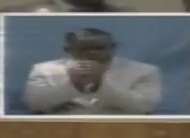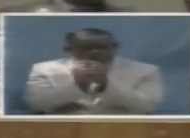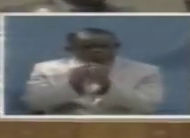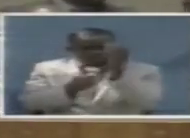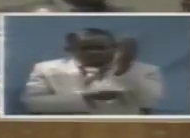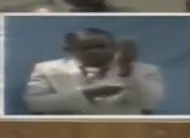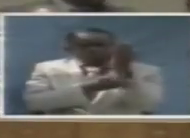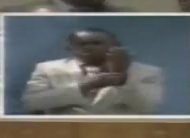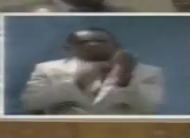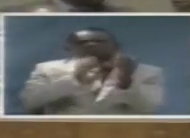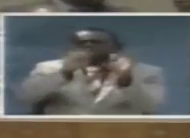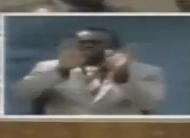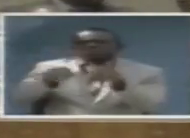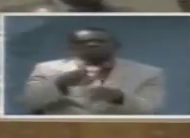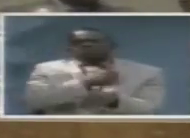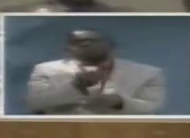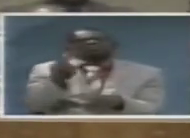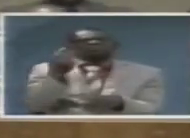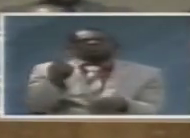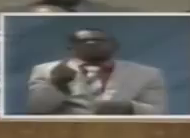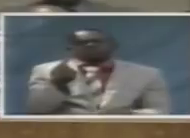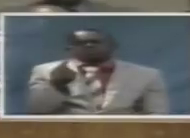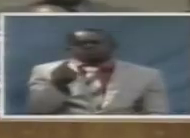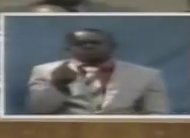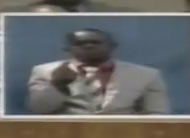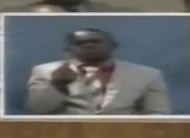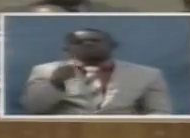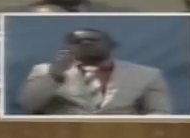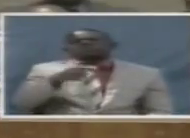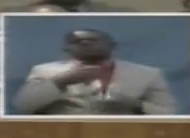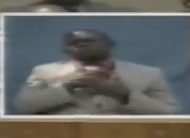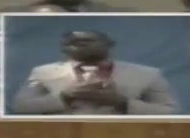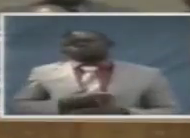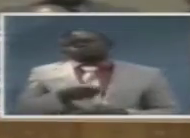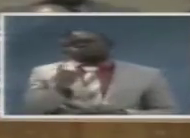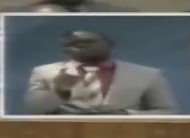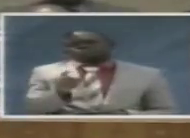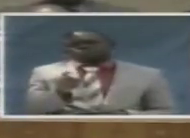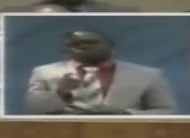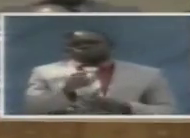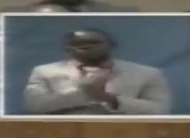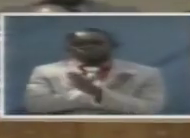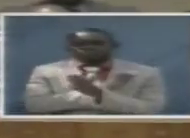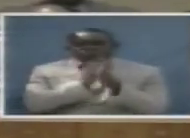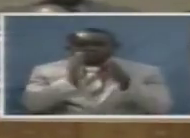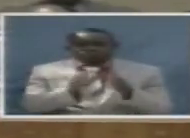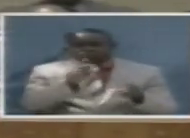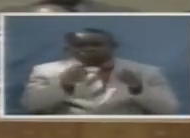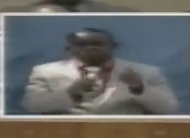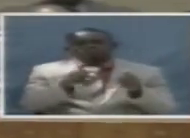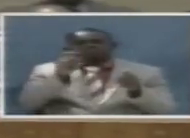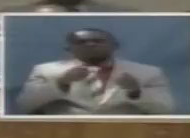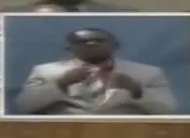Speaker, the people of Zambia deserve peace and stability, decent employment, quality of